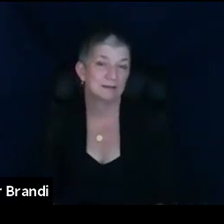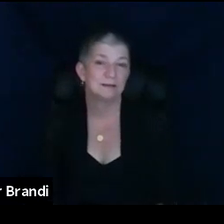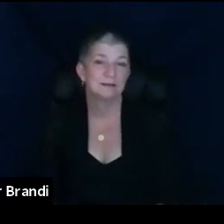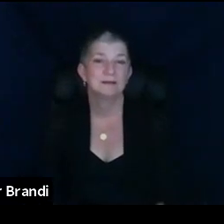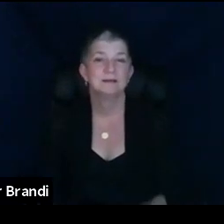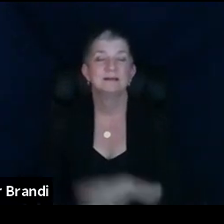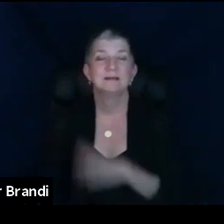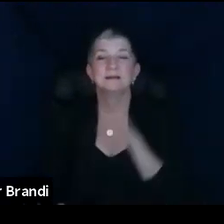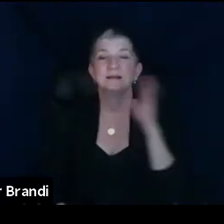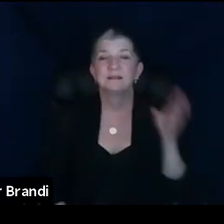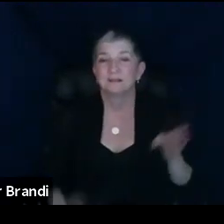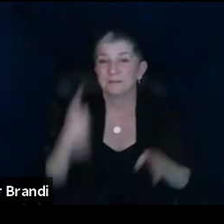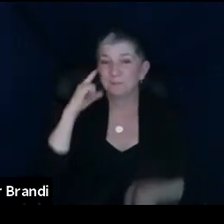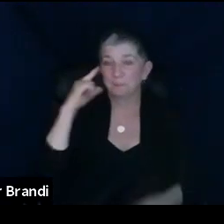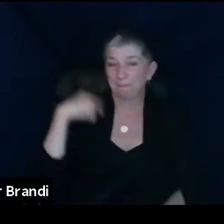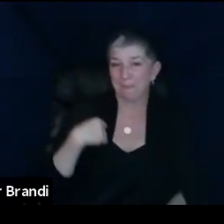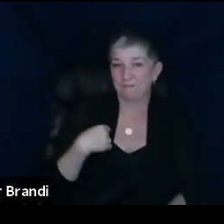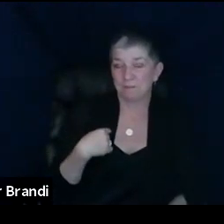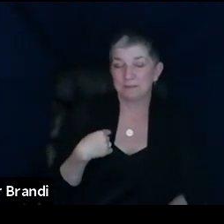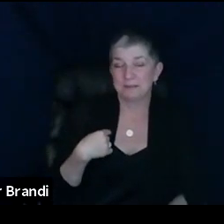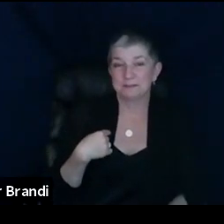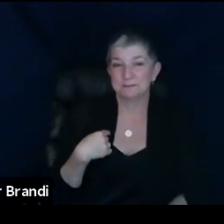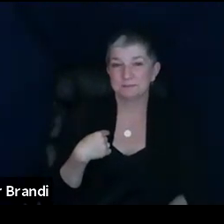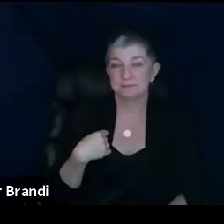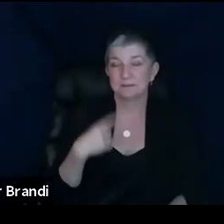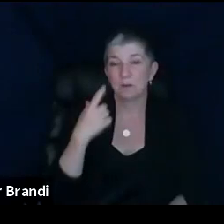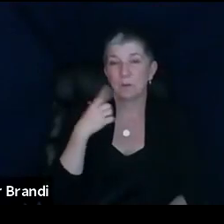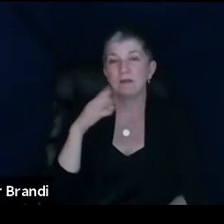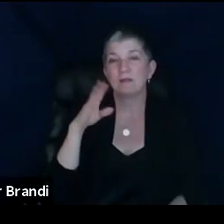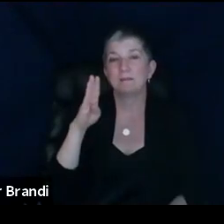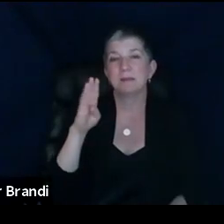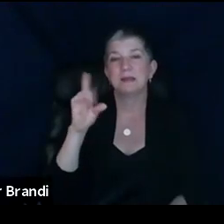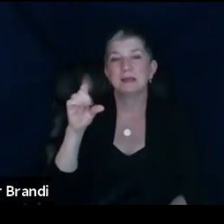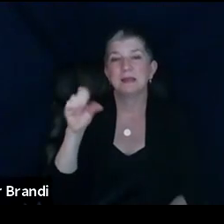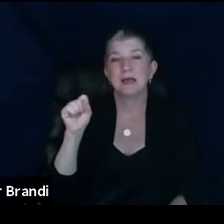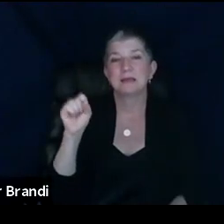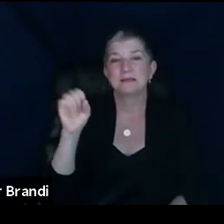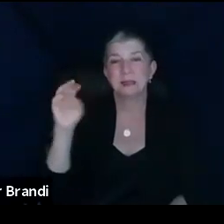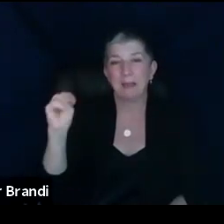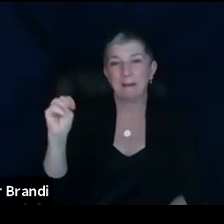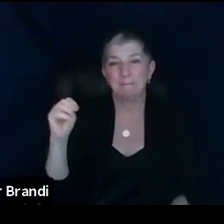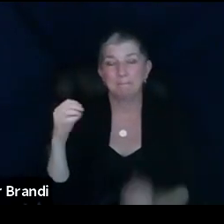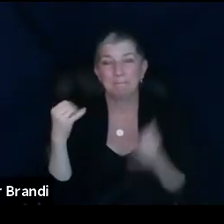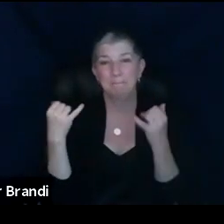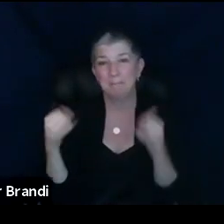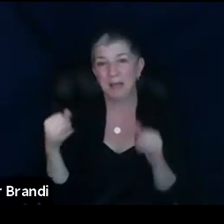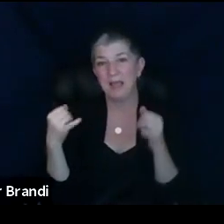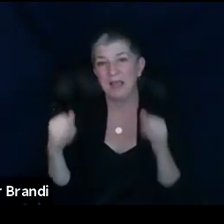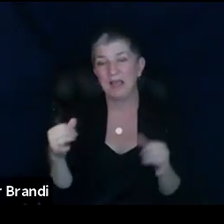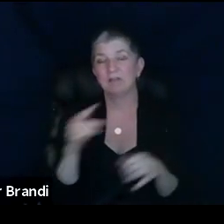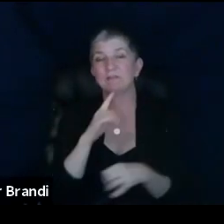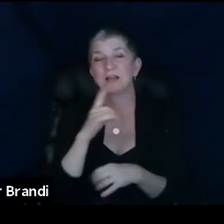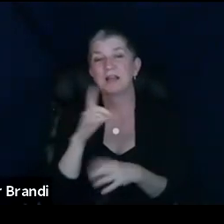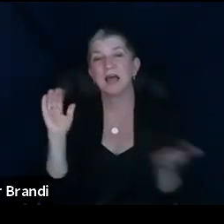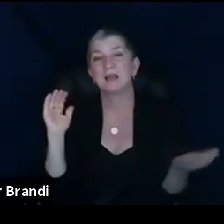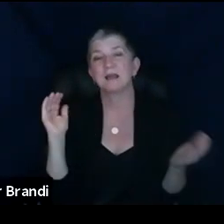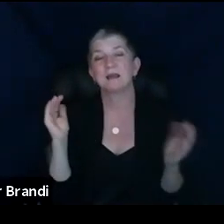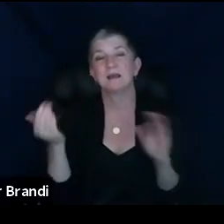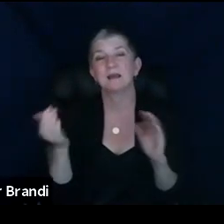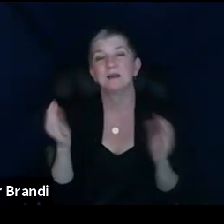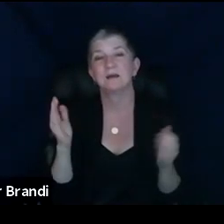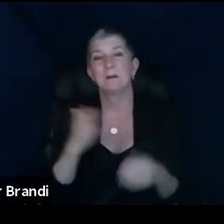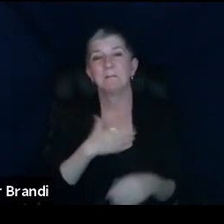So for me, as far as BDSM play, I think I compare it to my love of